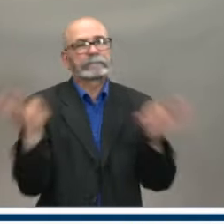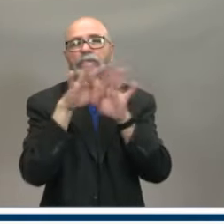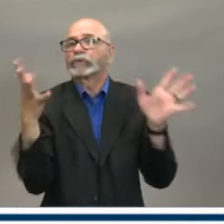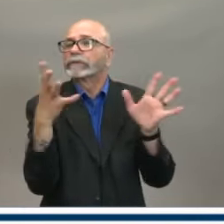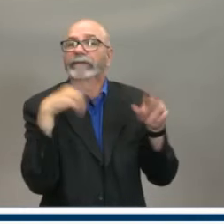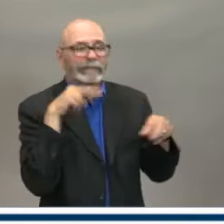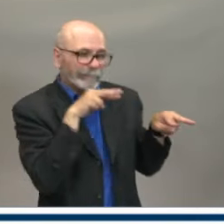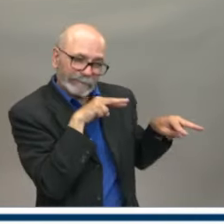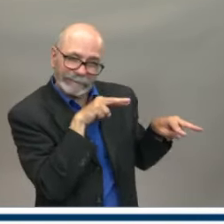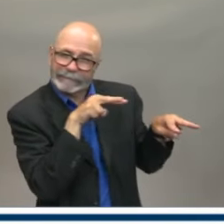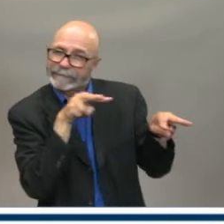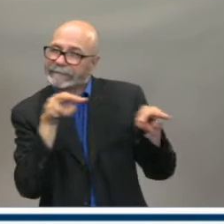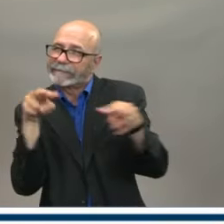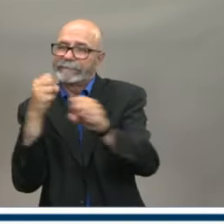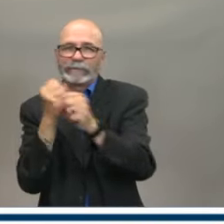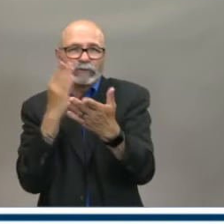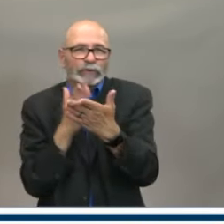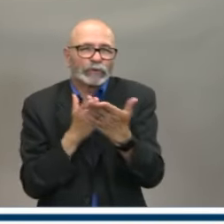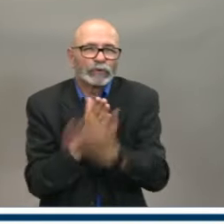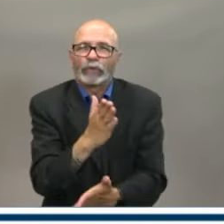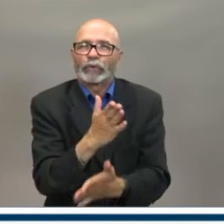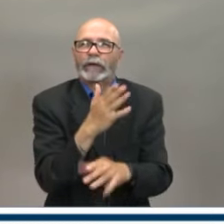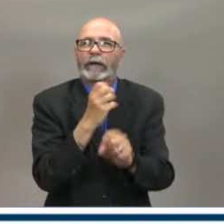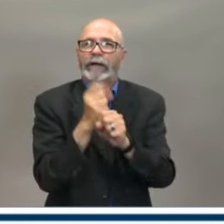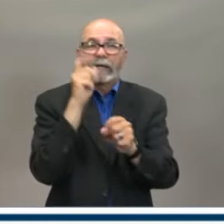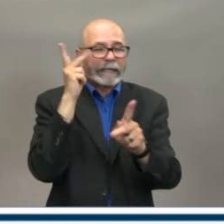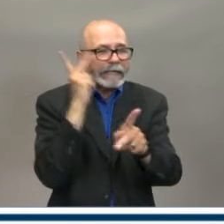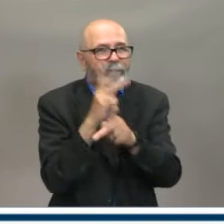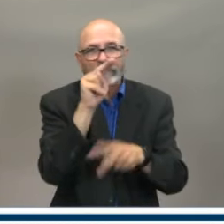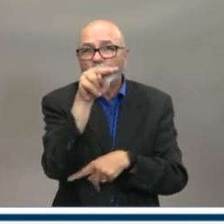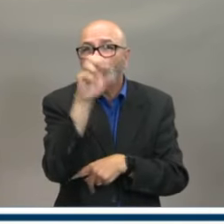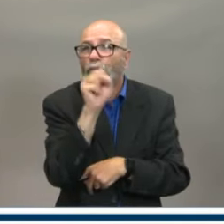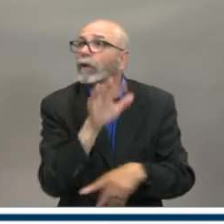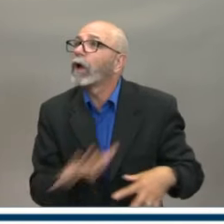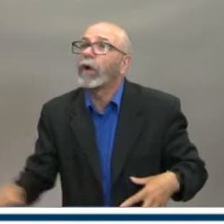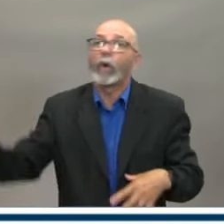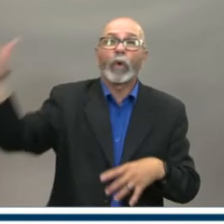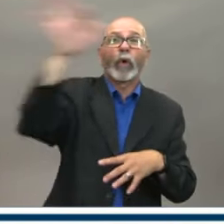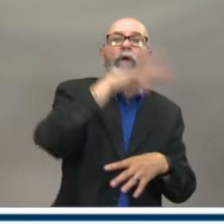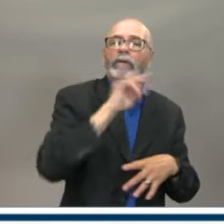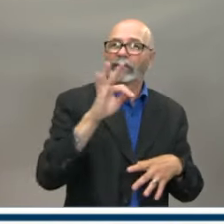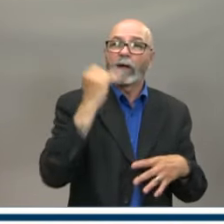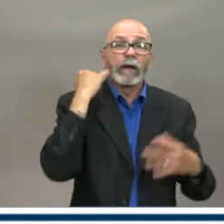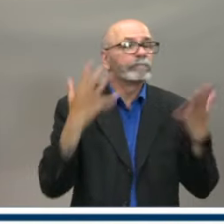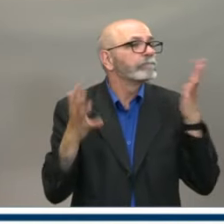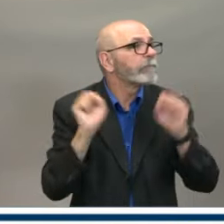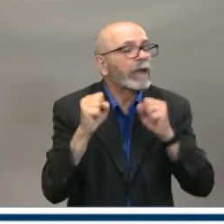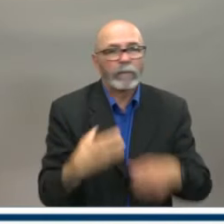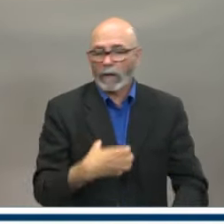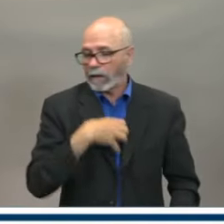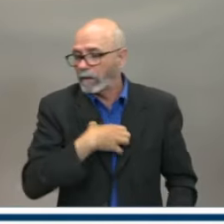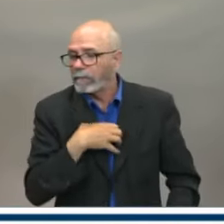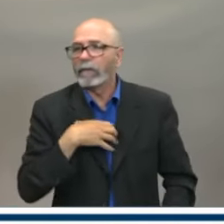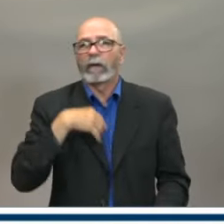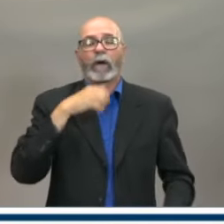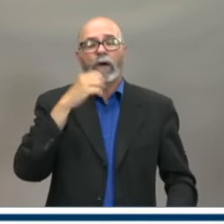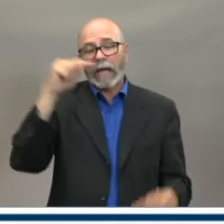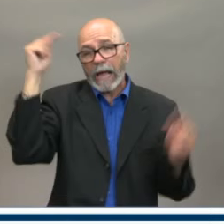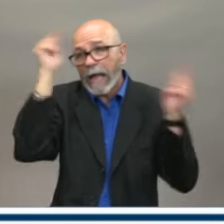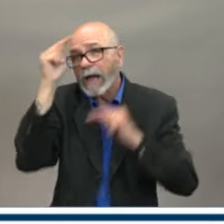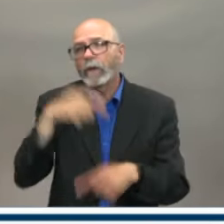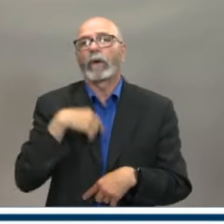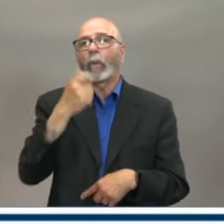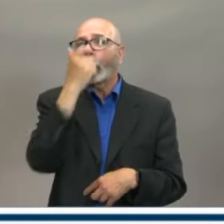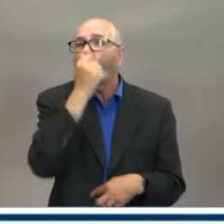continue to have Nova Scotians who have symptoms that could be COVID-19 come forward and be tested very early